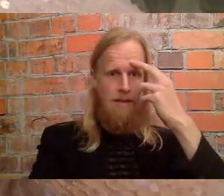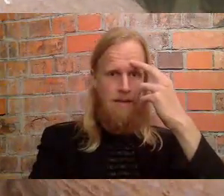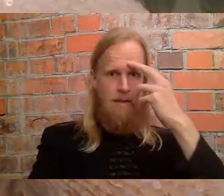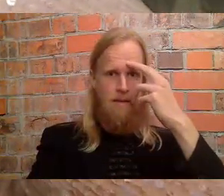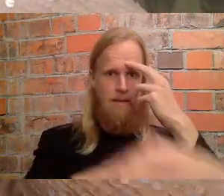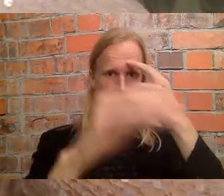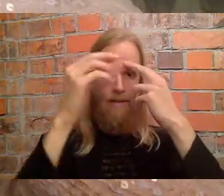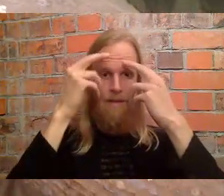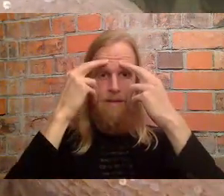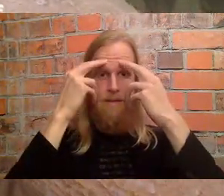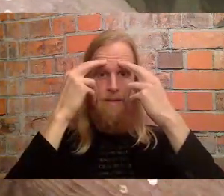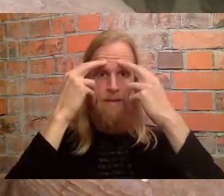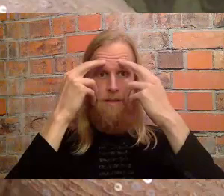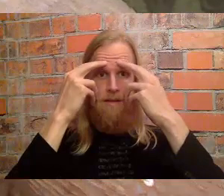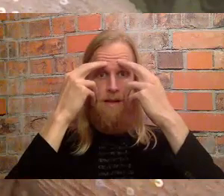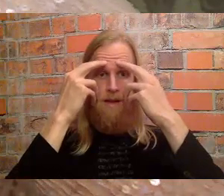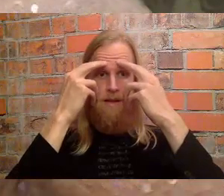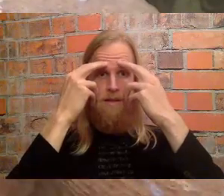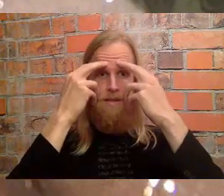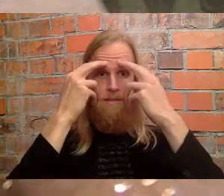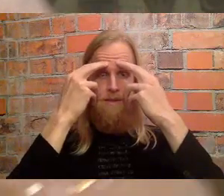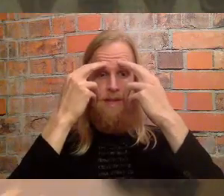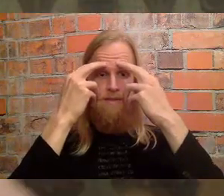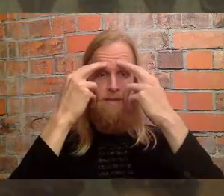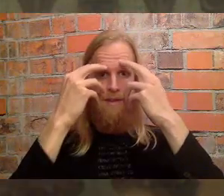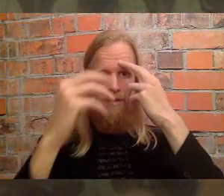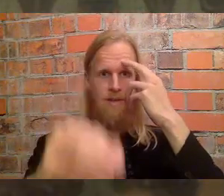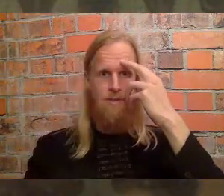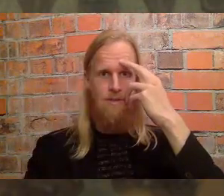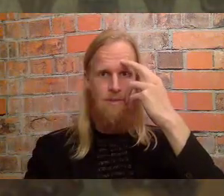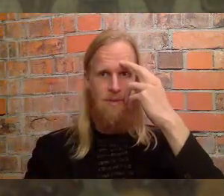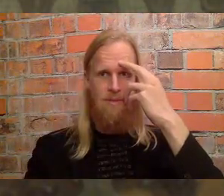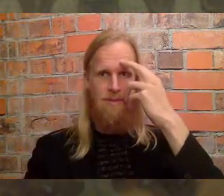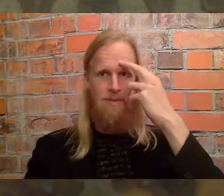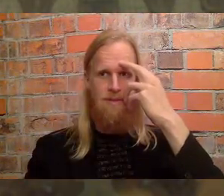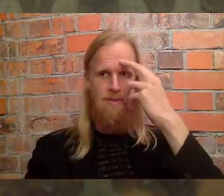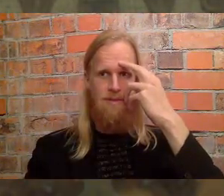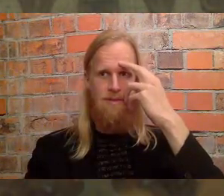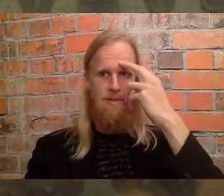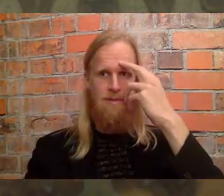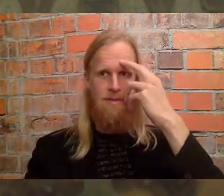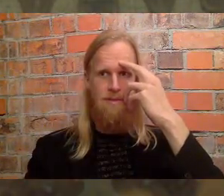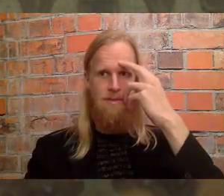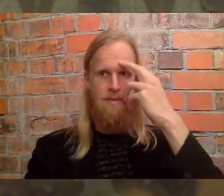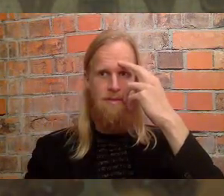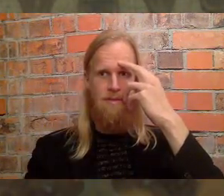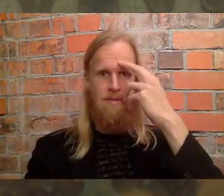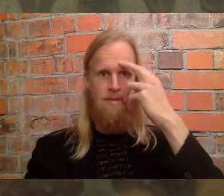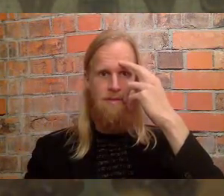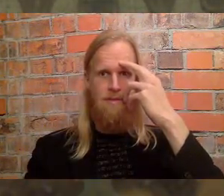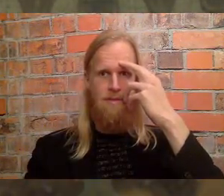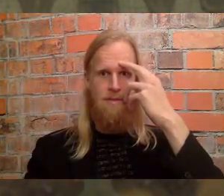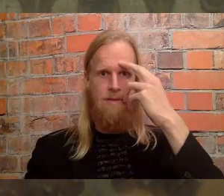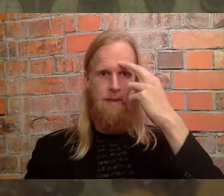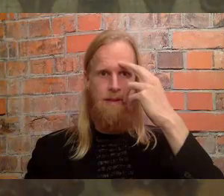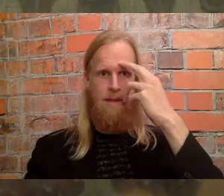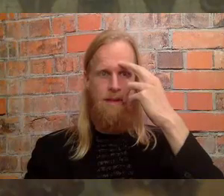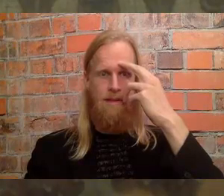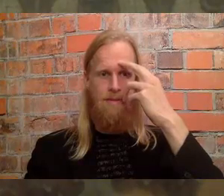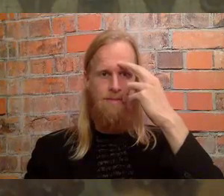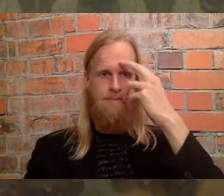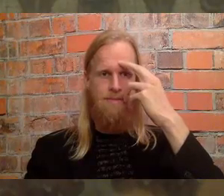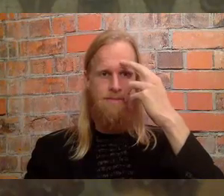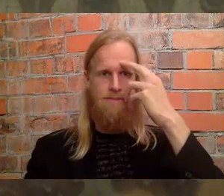know my true purpose. Tapping the temples, allowing it to come to me in